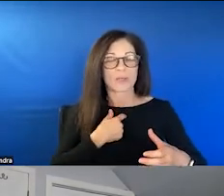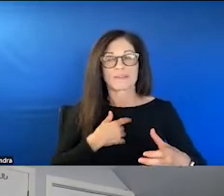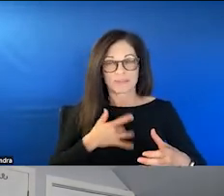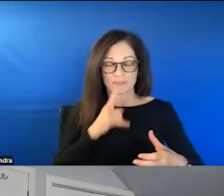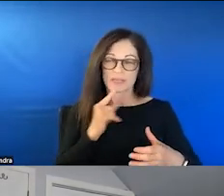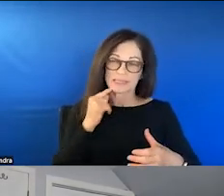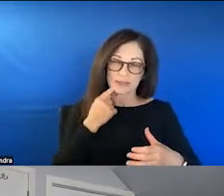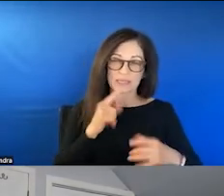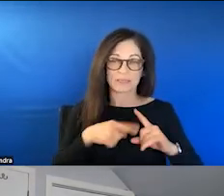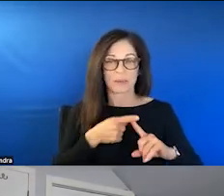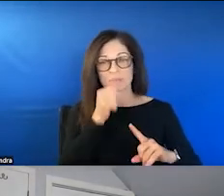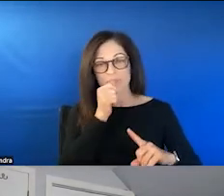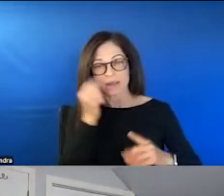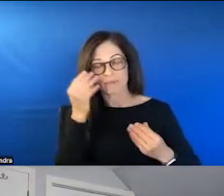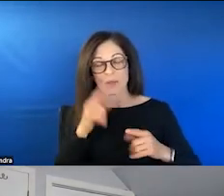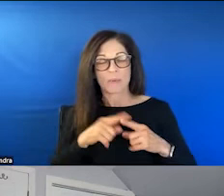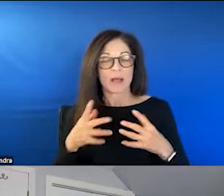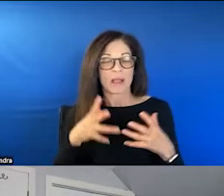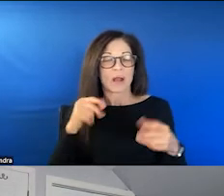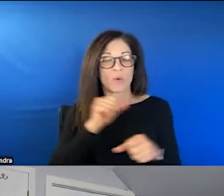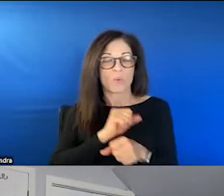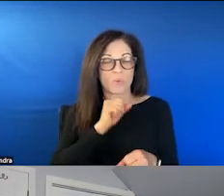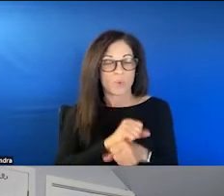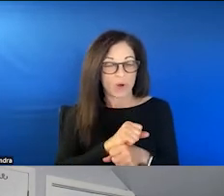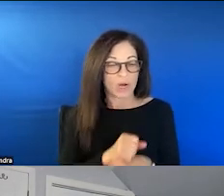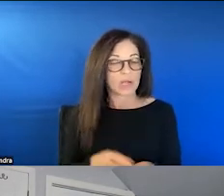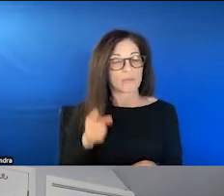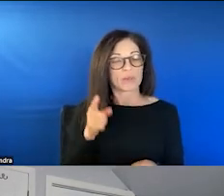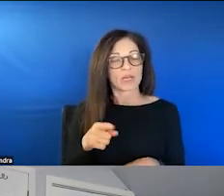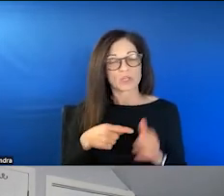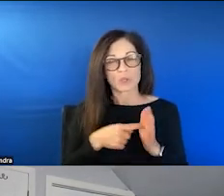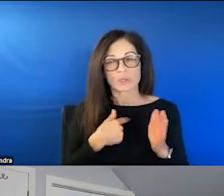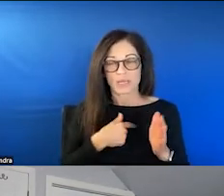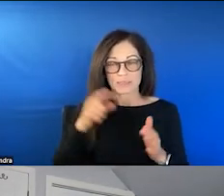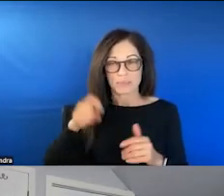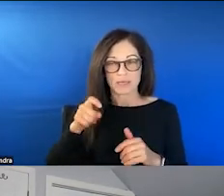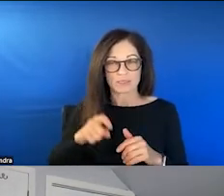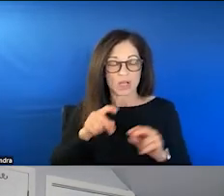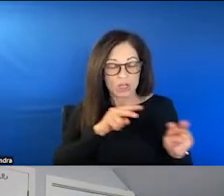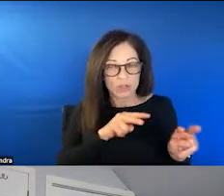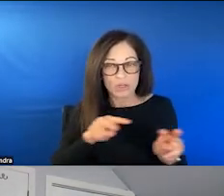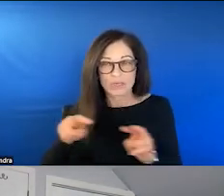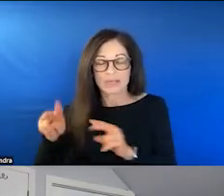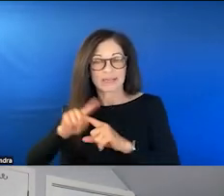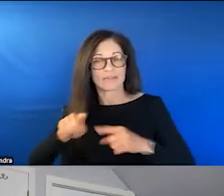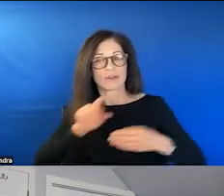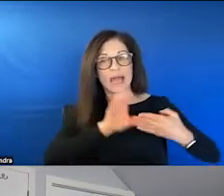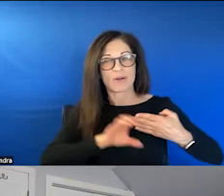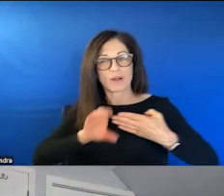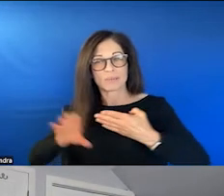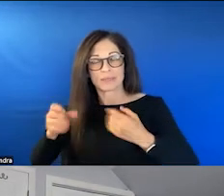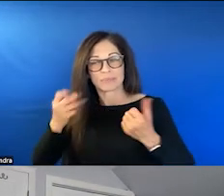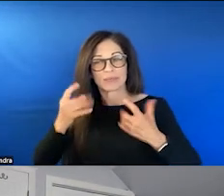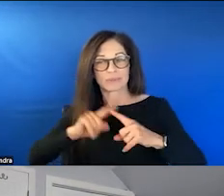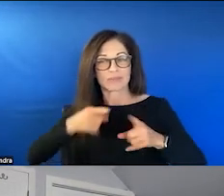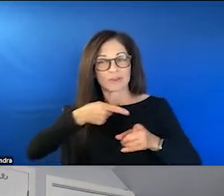work, including our CARE evaluation, necessitates us looking across a variety of outcomes in multiple domains.